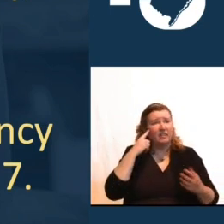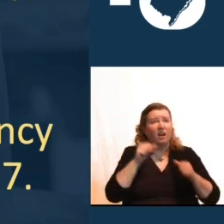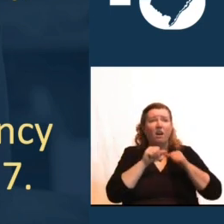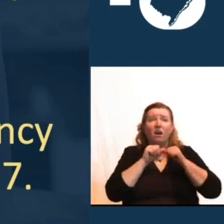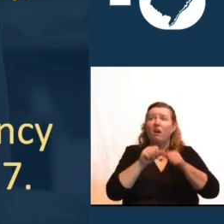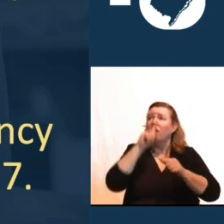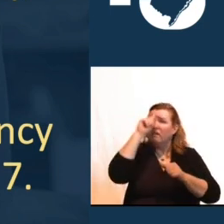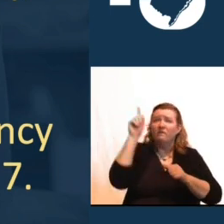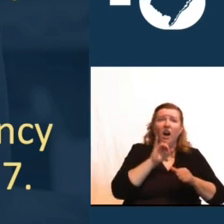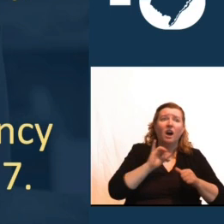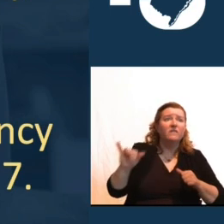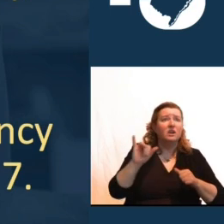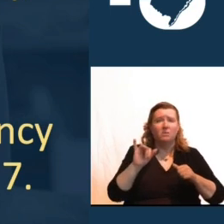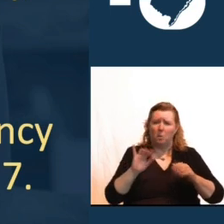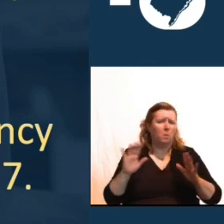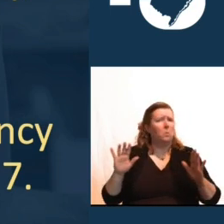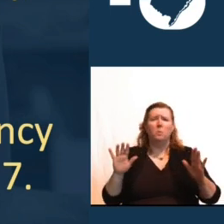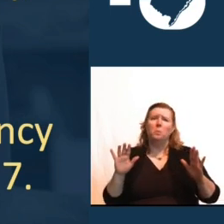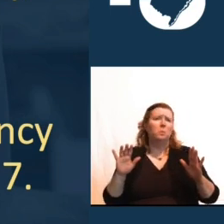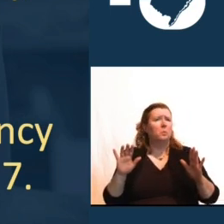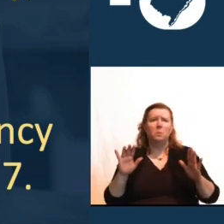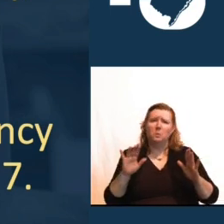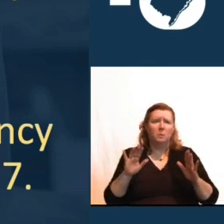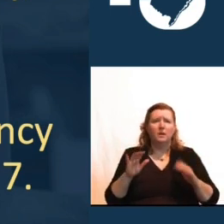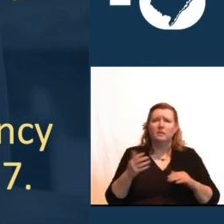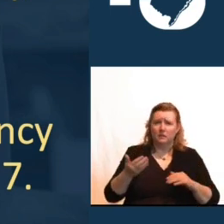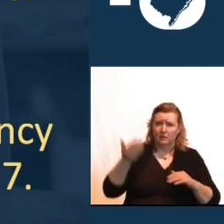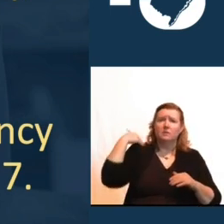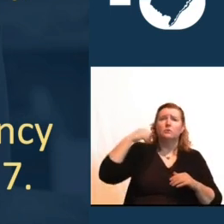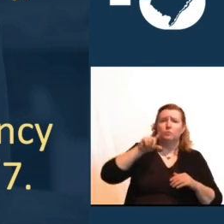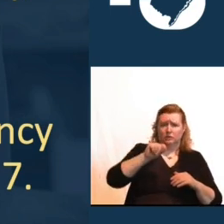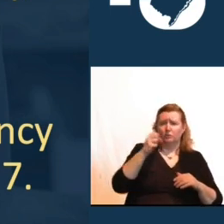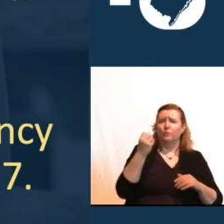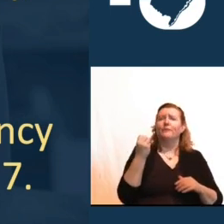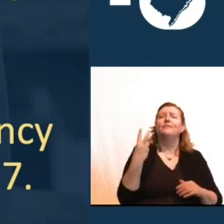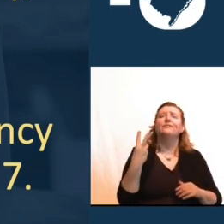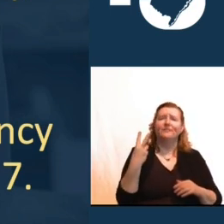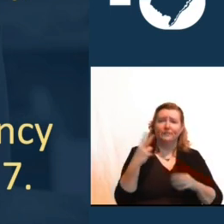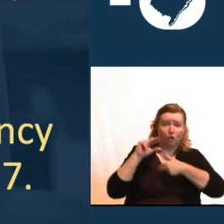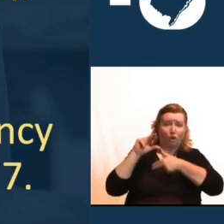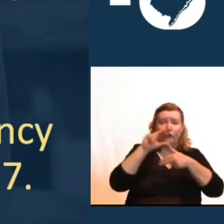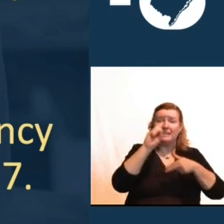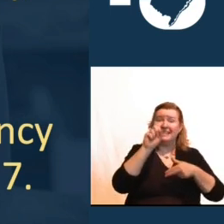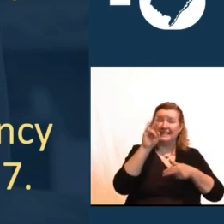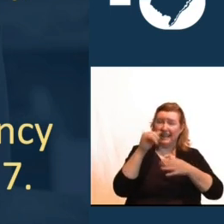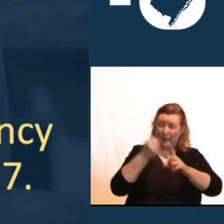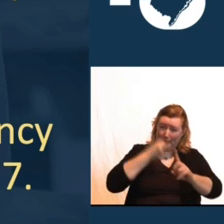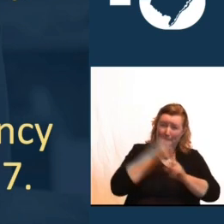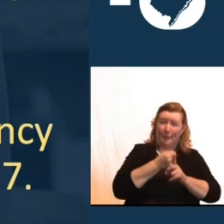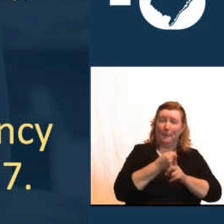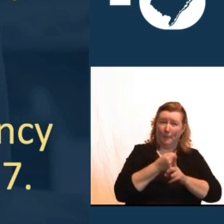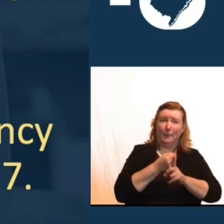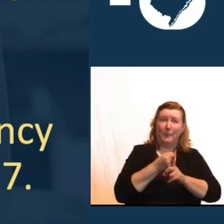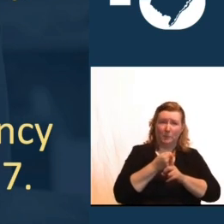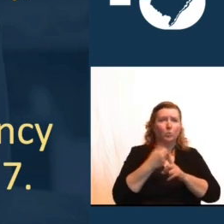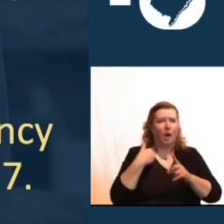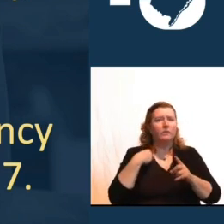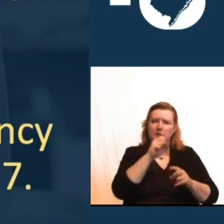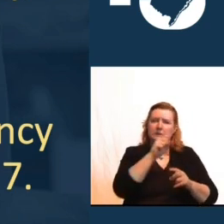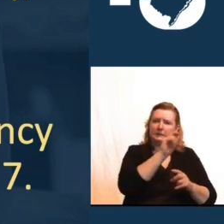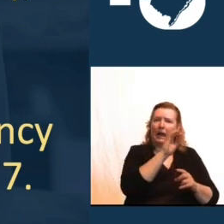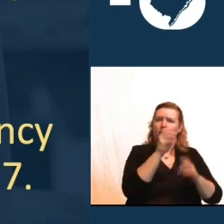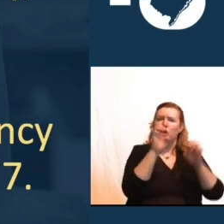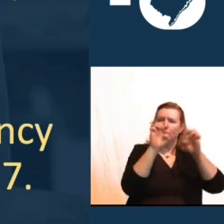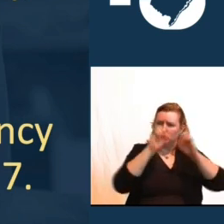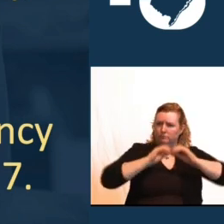way, which remains in effect to this day, this authority allows us to receive and distribute federal